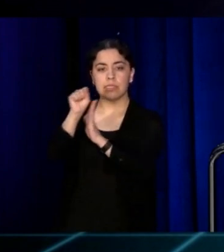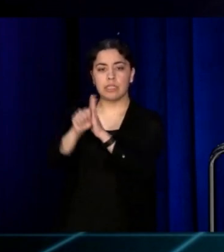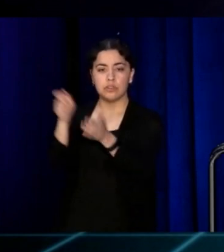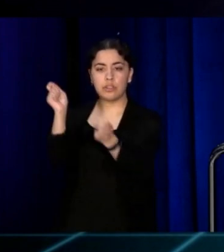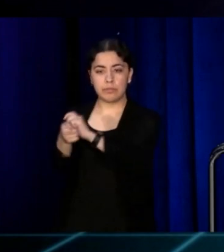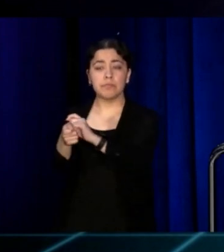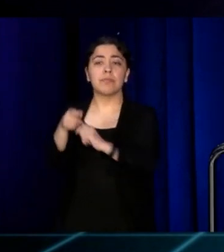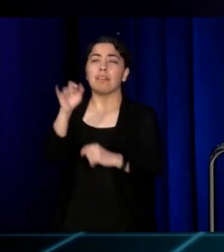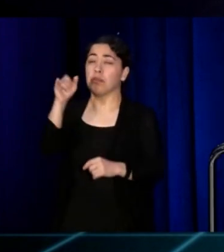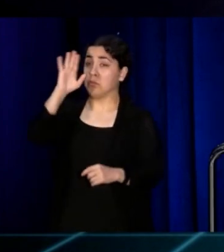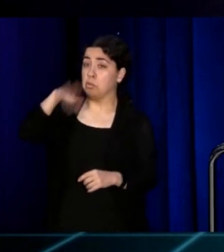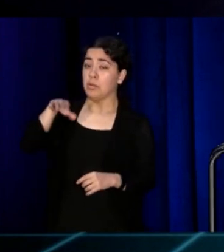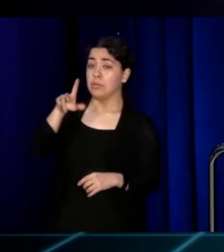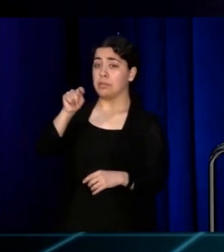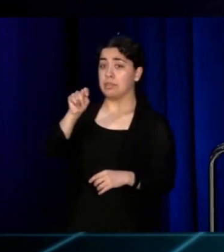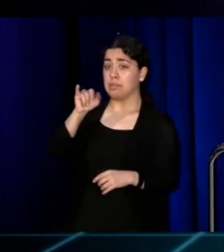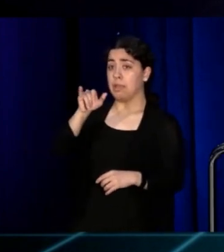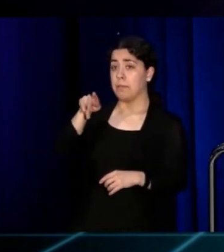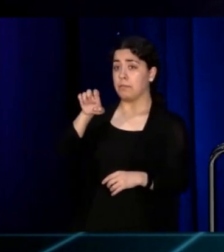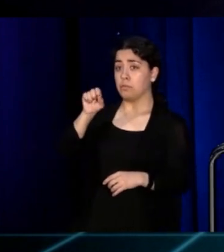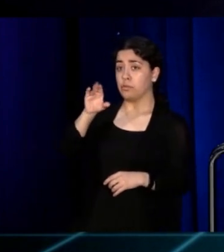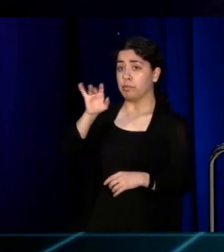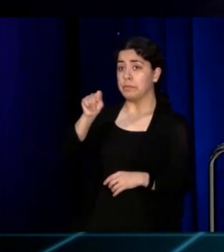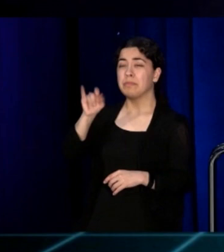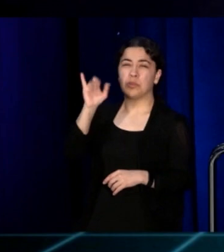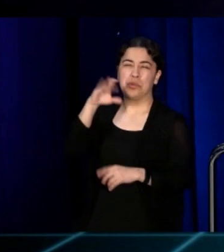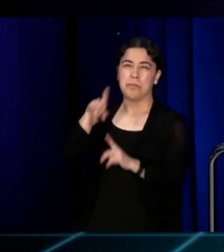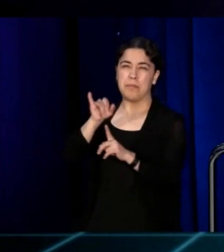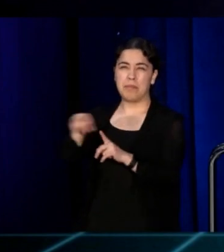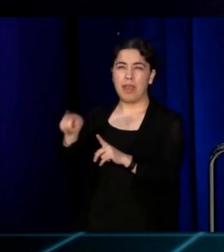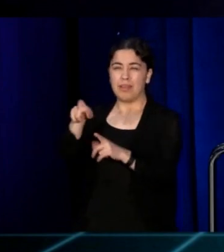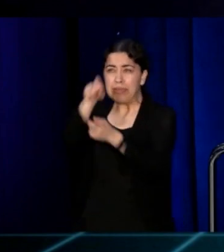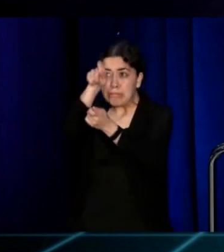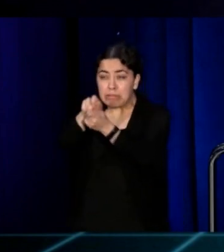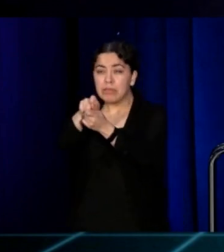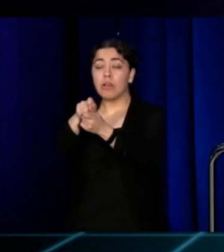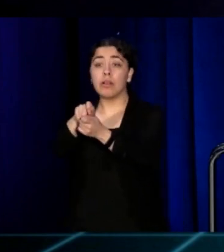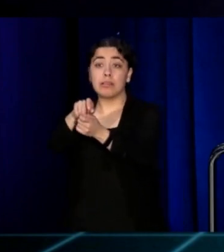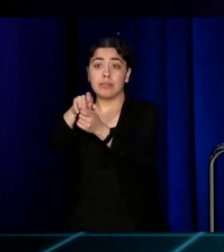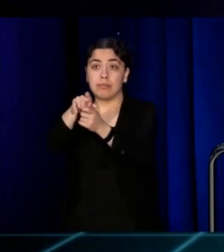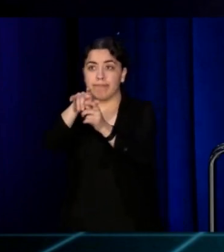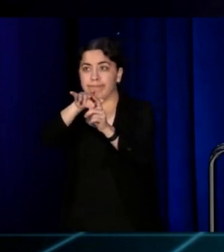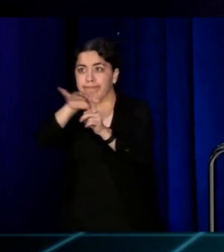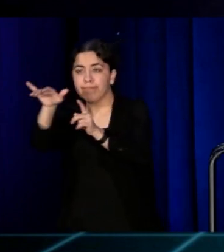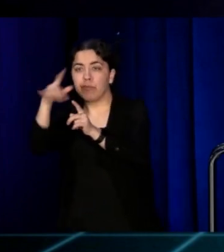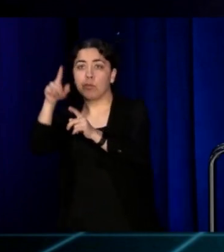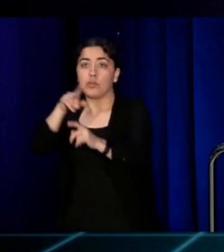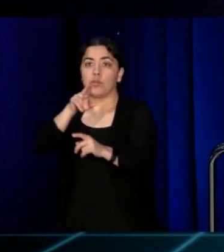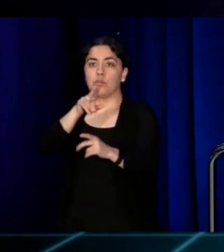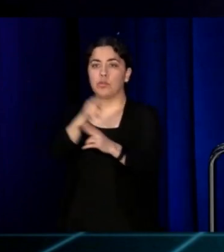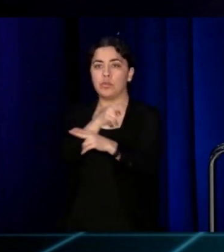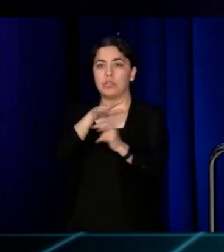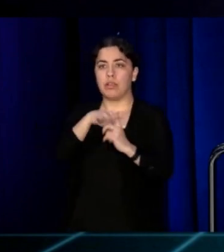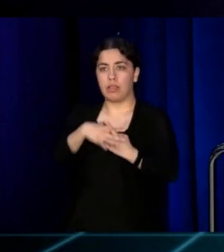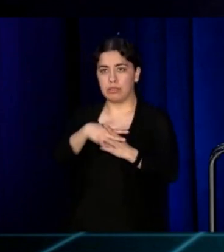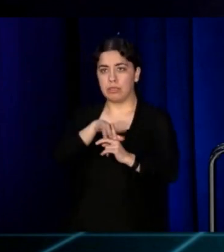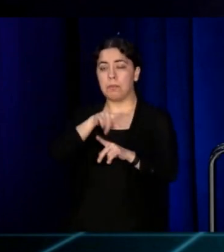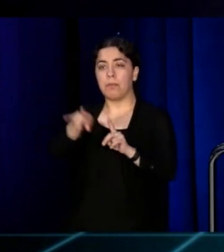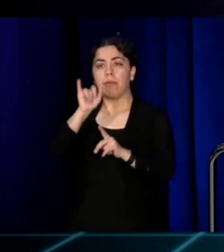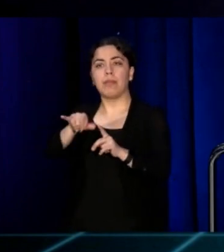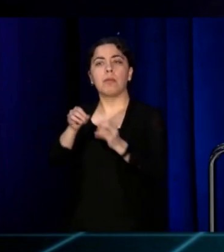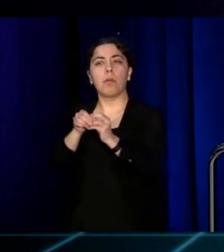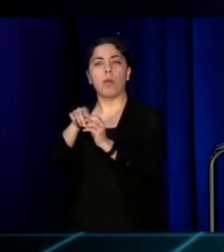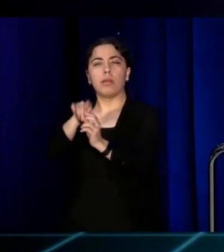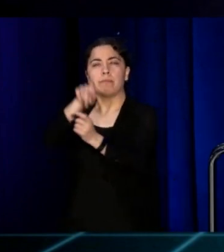is weird about that. Or you could put the exact type of whatever you expect to put in use context. But yeah, it is for more